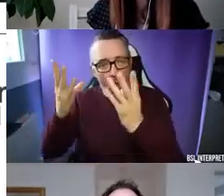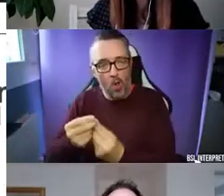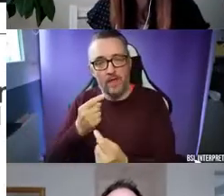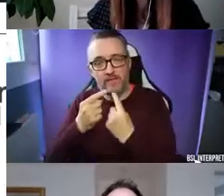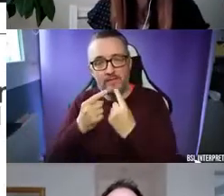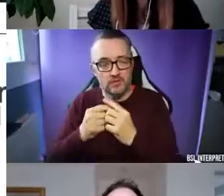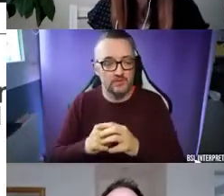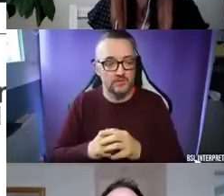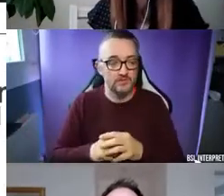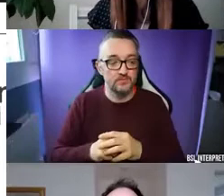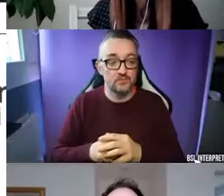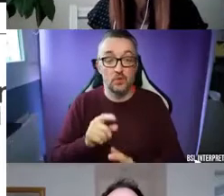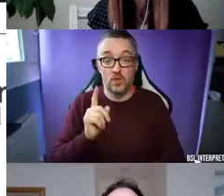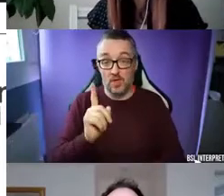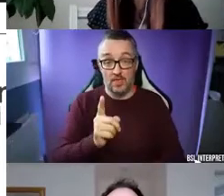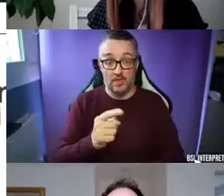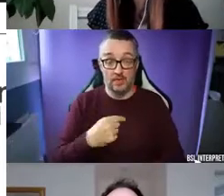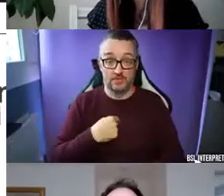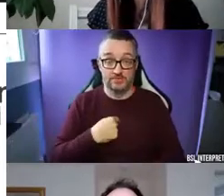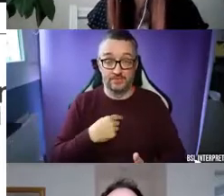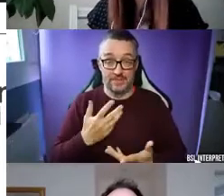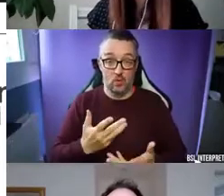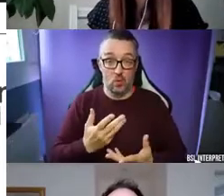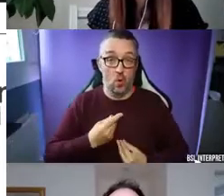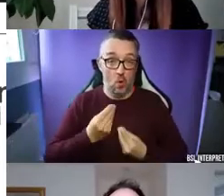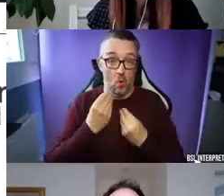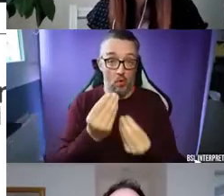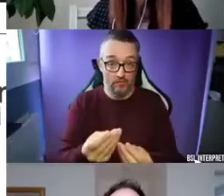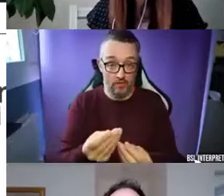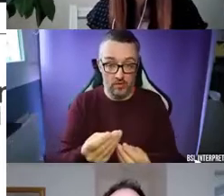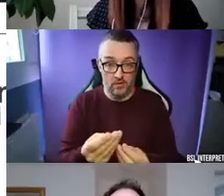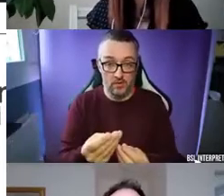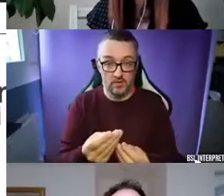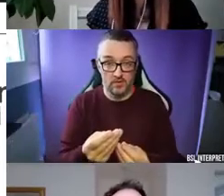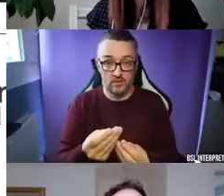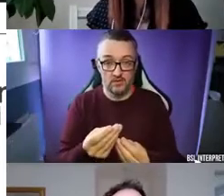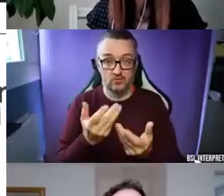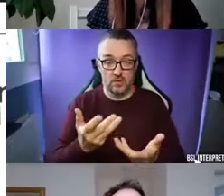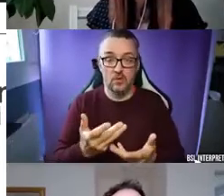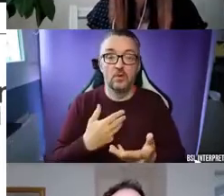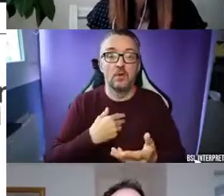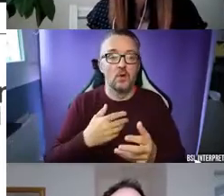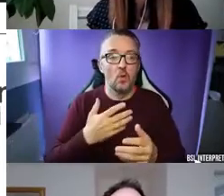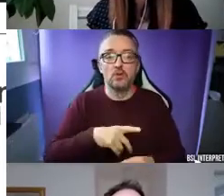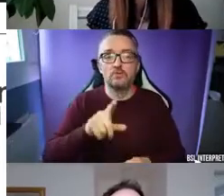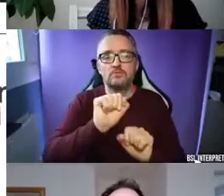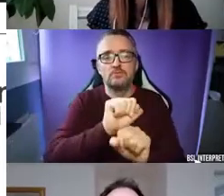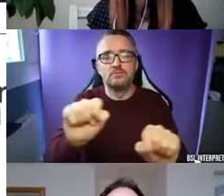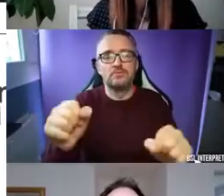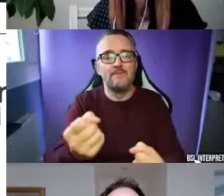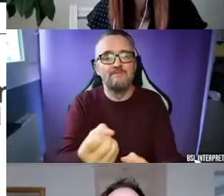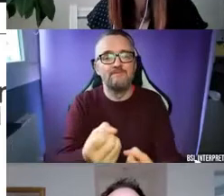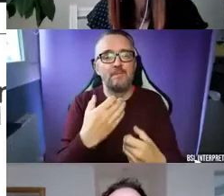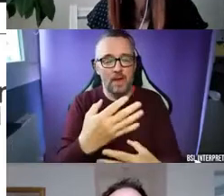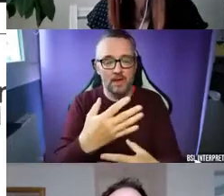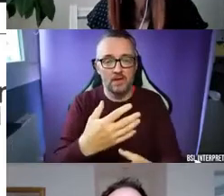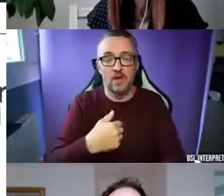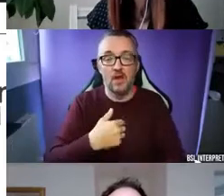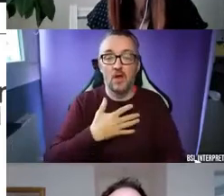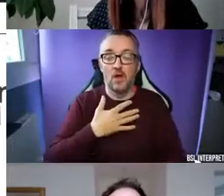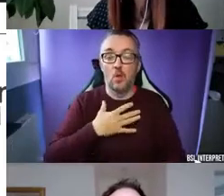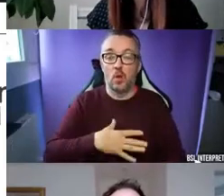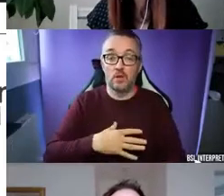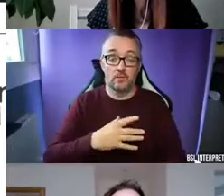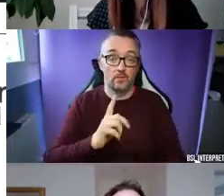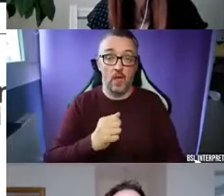So that's what we offer at the moment, and we're keen to hear more of your feedback. We want to ensure that our service meets everyone's